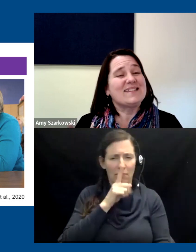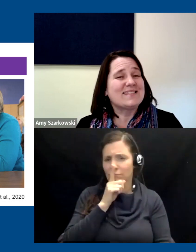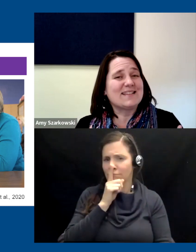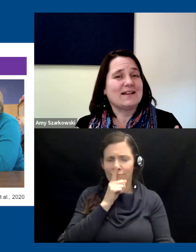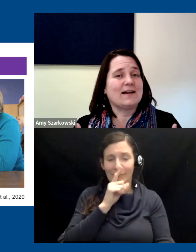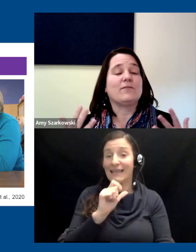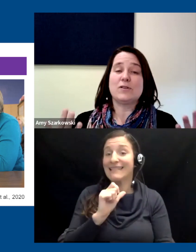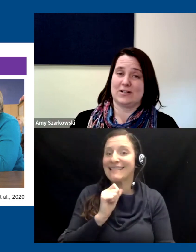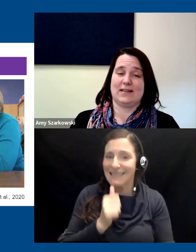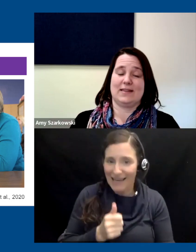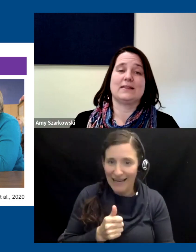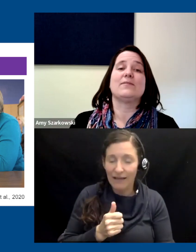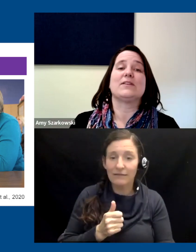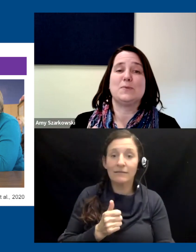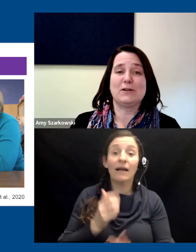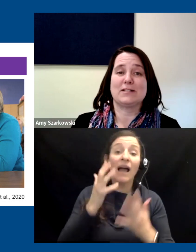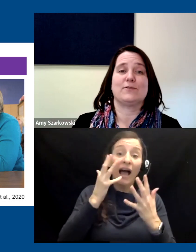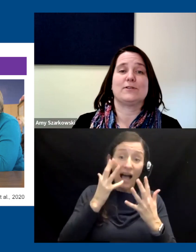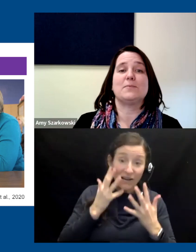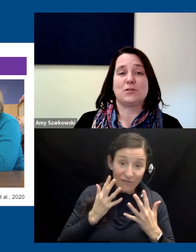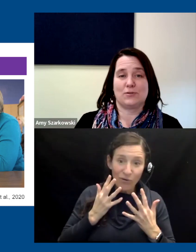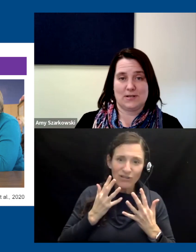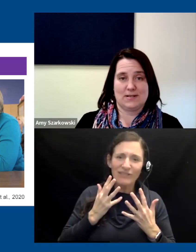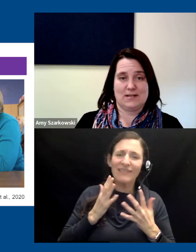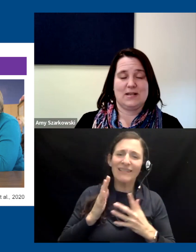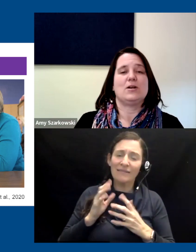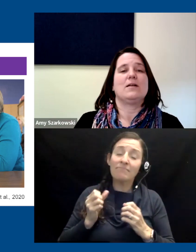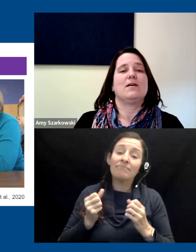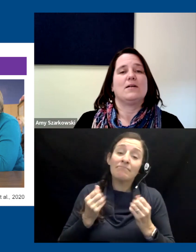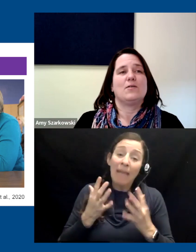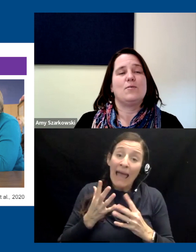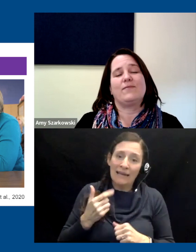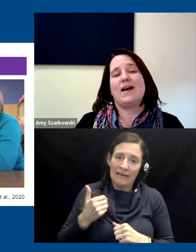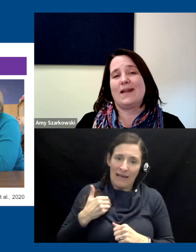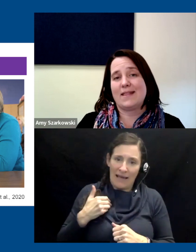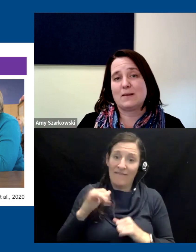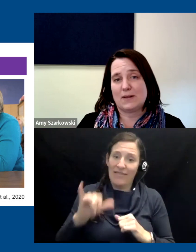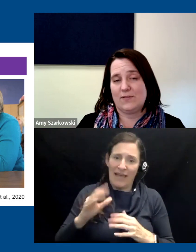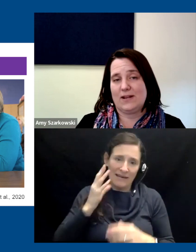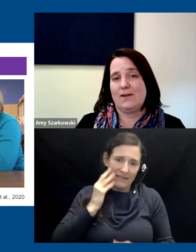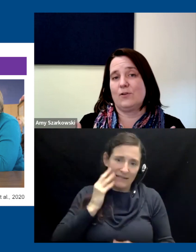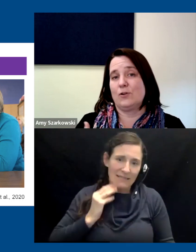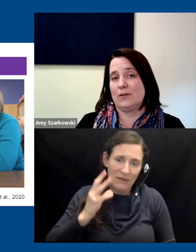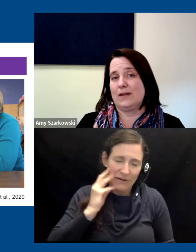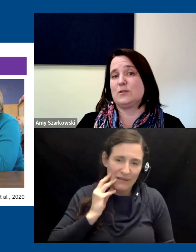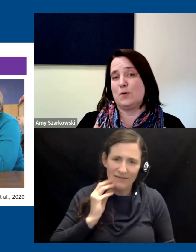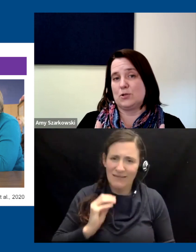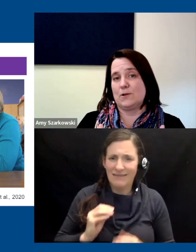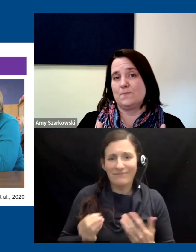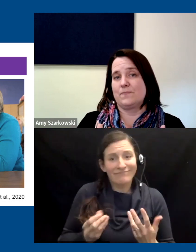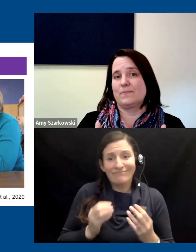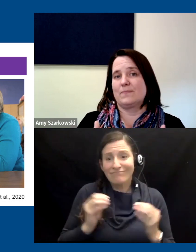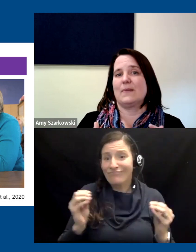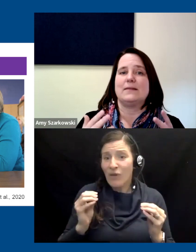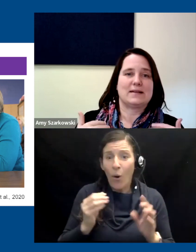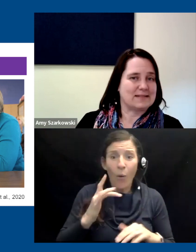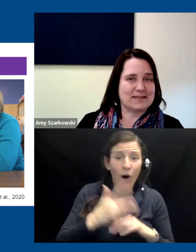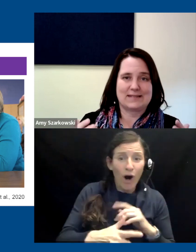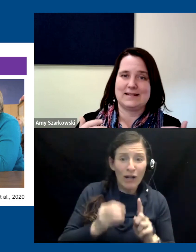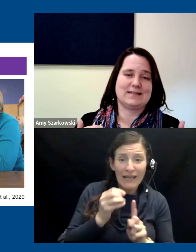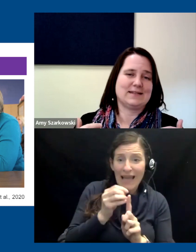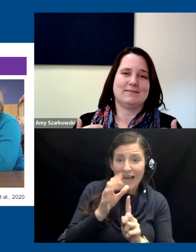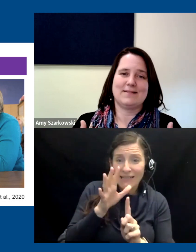It is, unfortunately, the lived experience for some children who have not had the benefit of early exposure